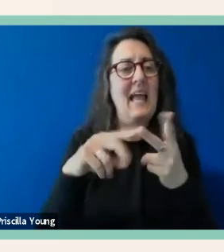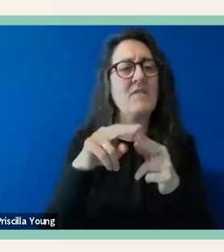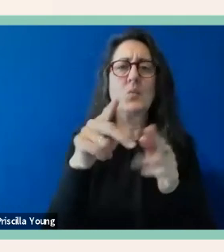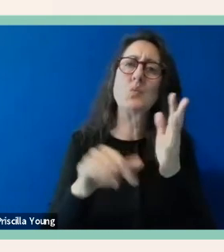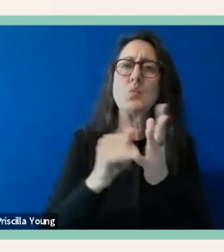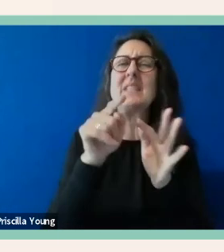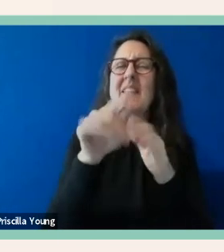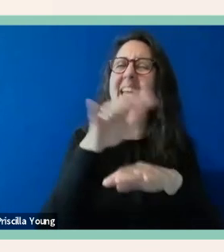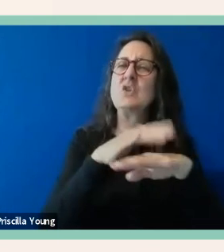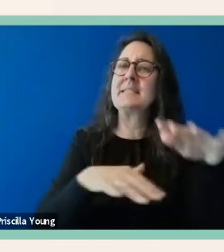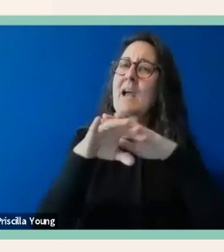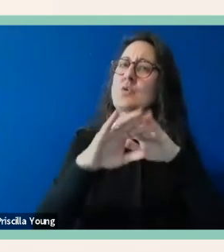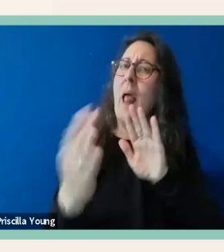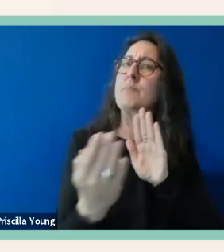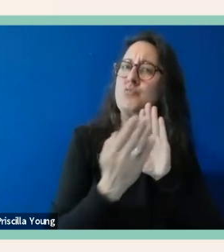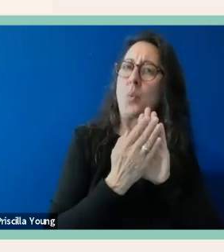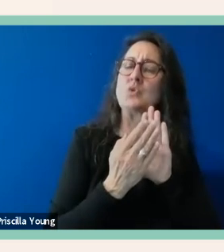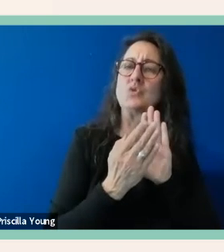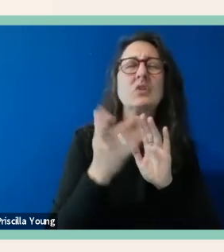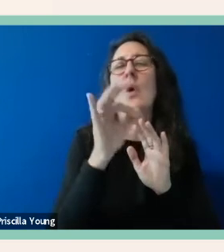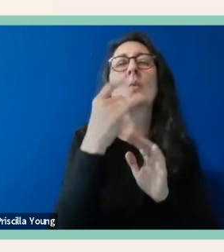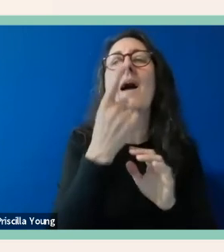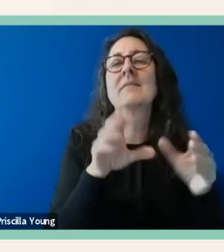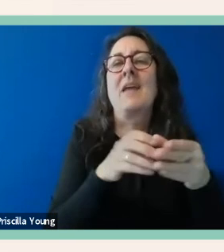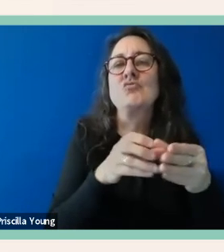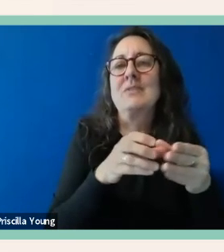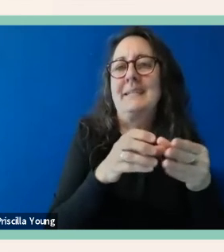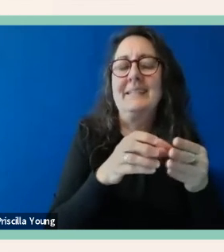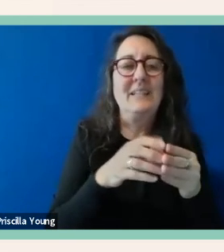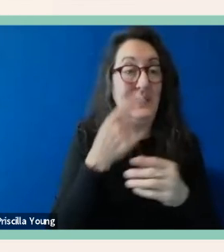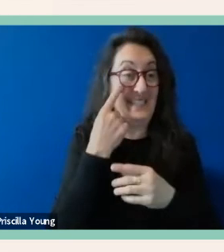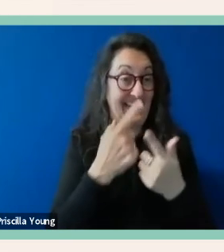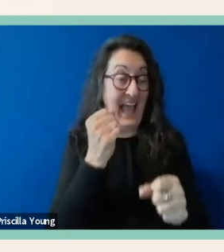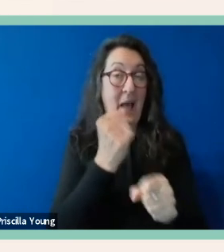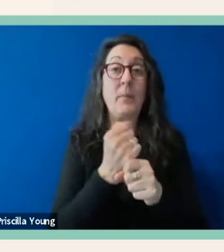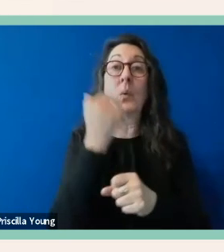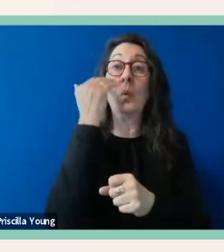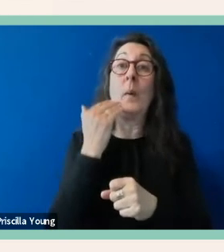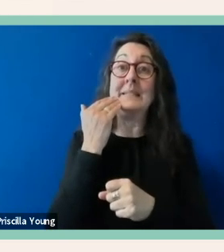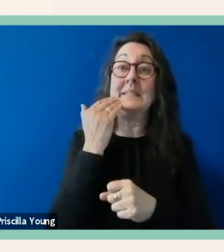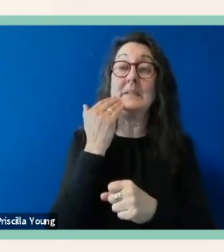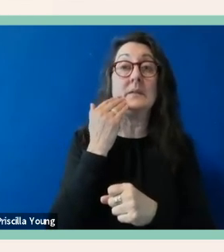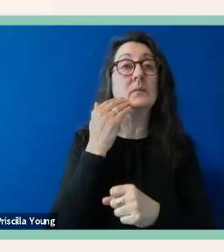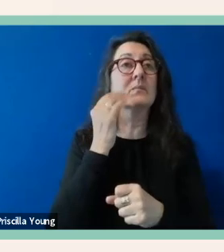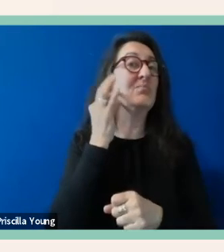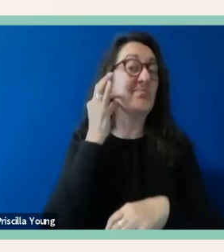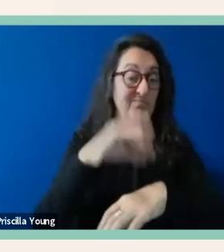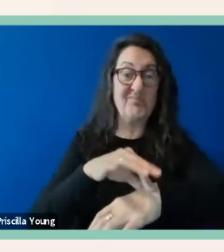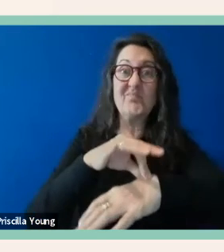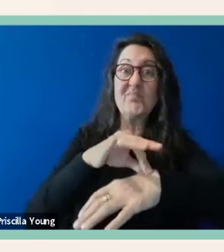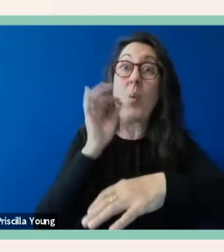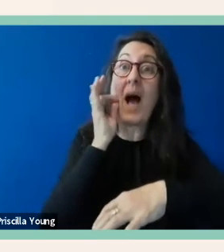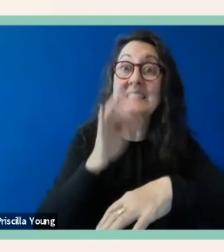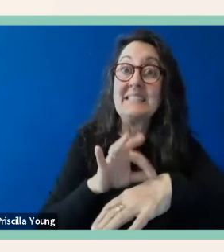approach, which is let's not just use one category, you can see that, for example, a white woman in the workplace might be on the receiving